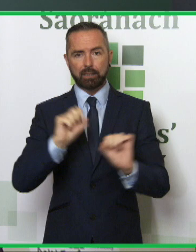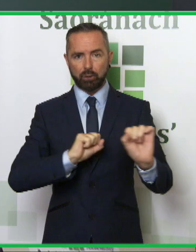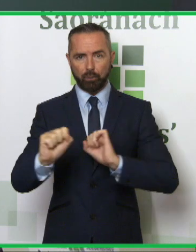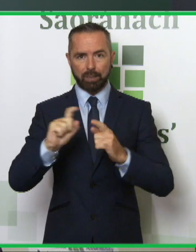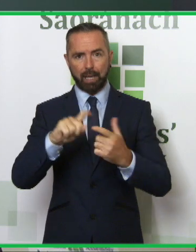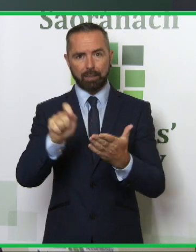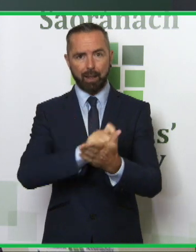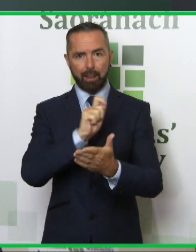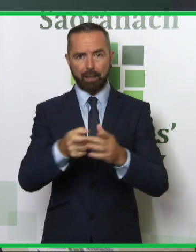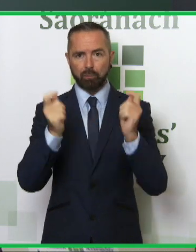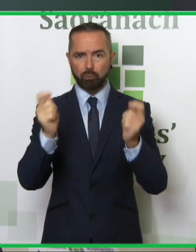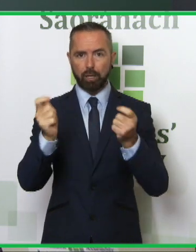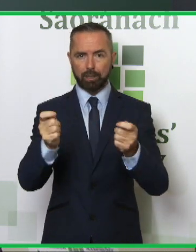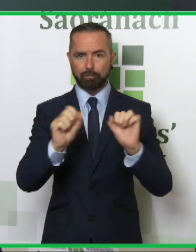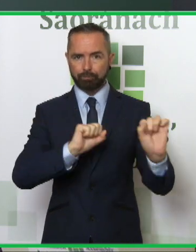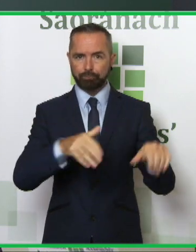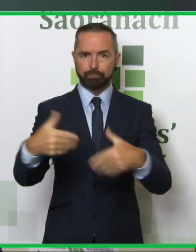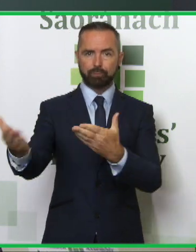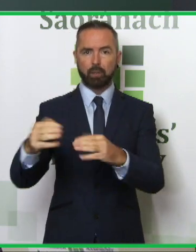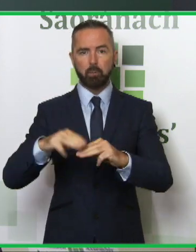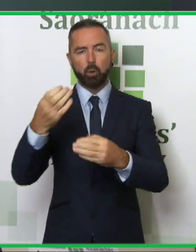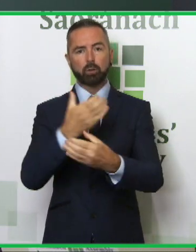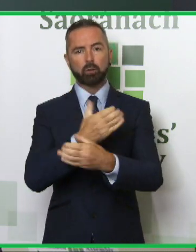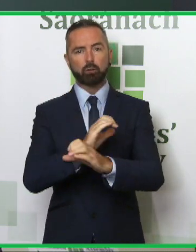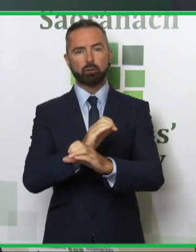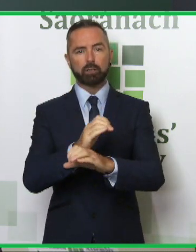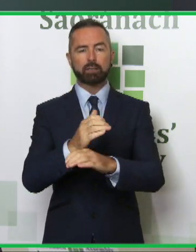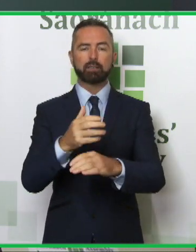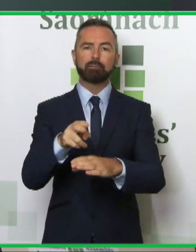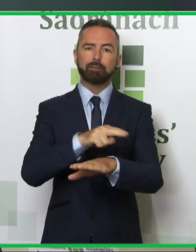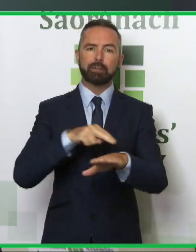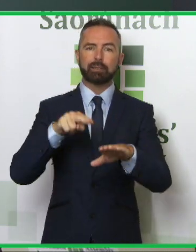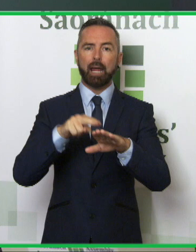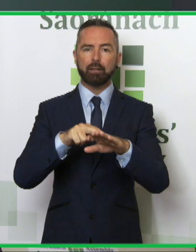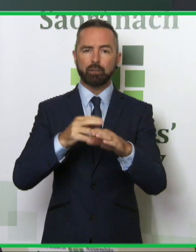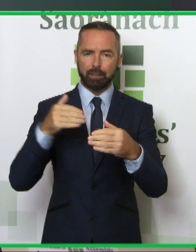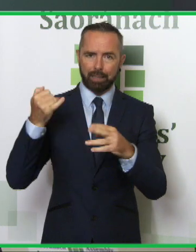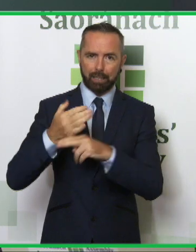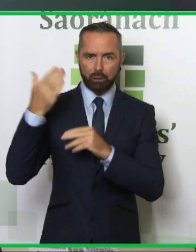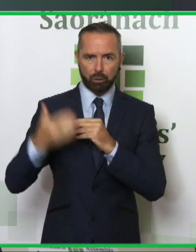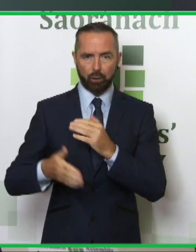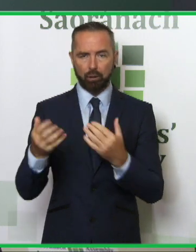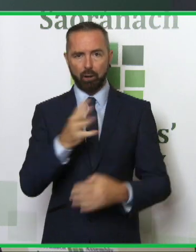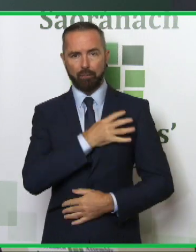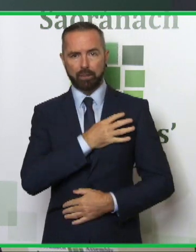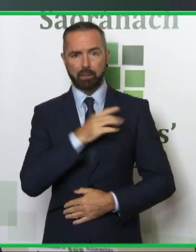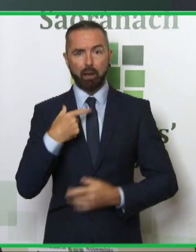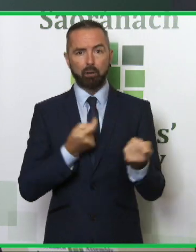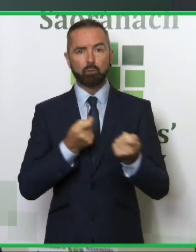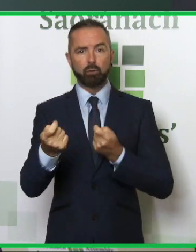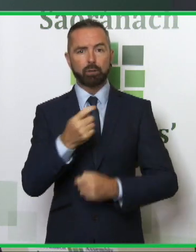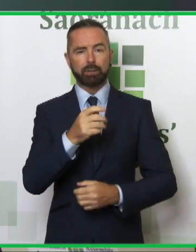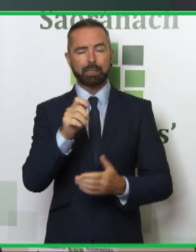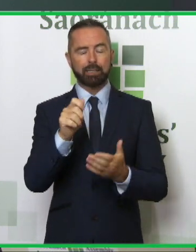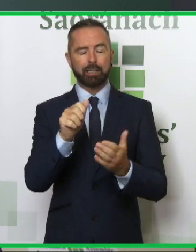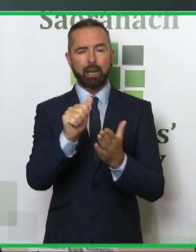training services to most of the country's national returning officers. I run the count centre for the national elections in